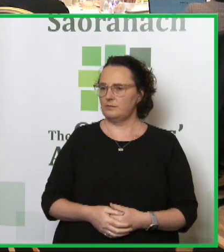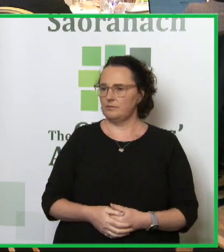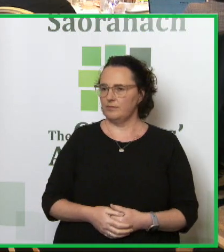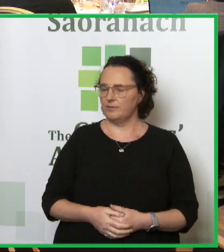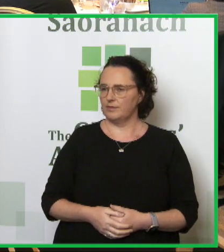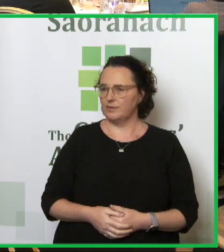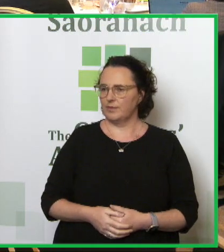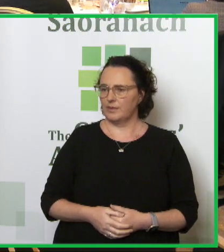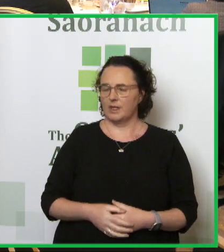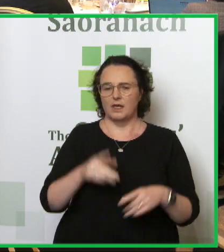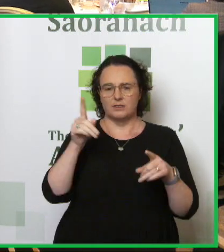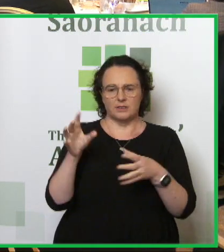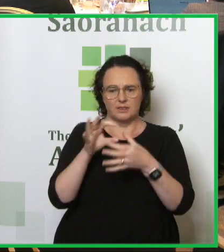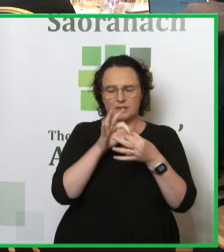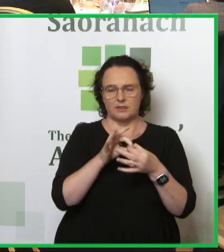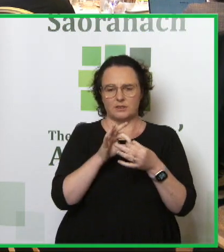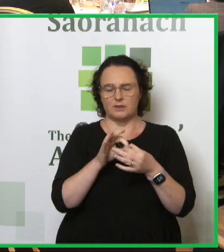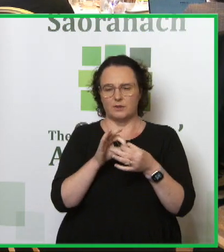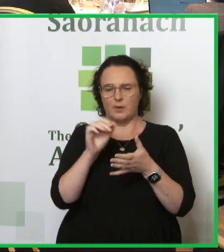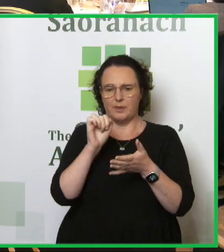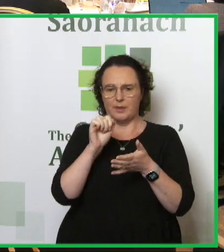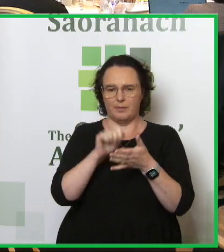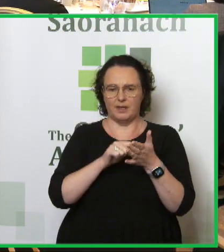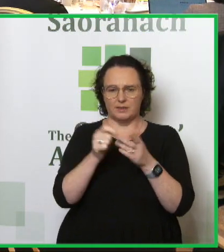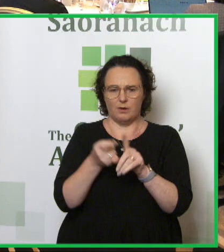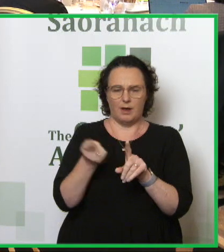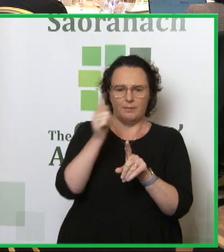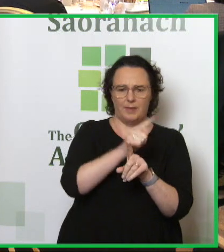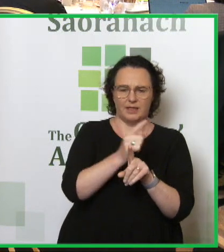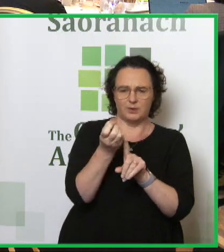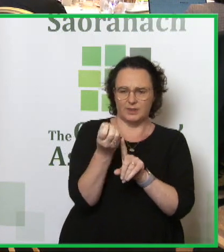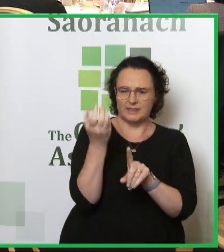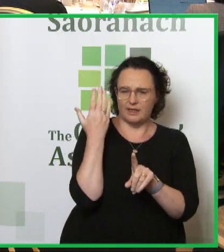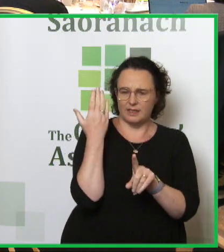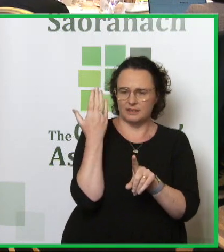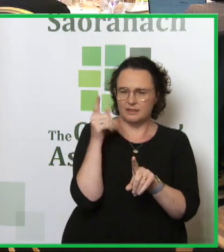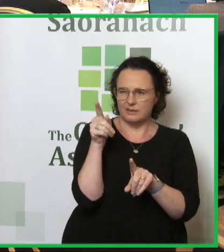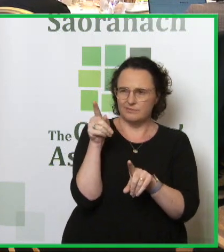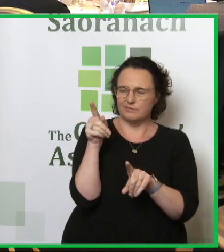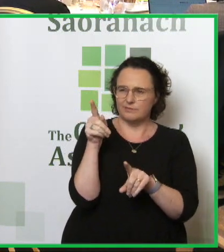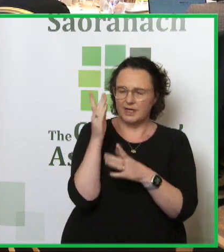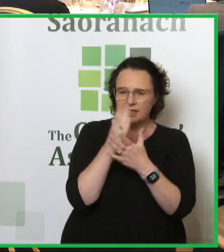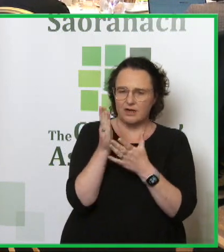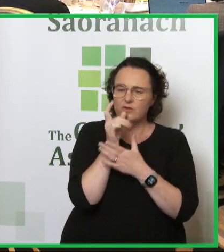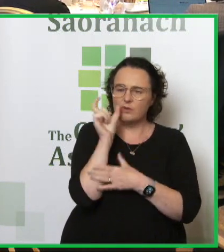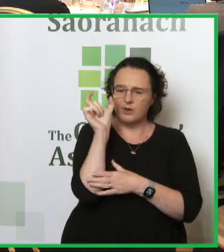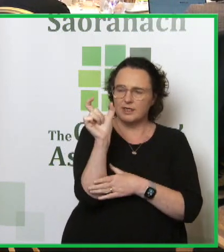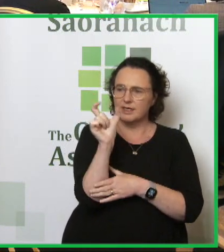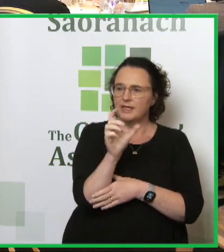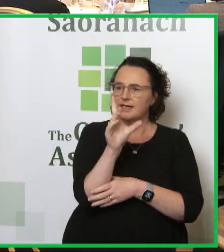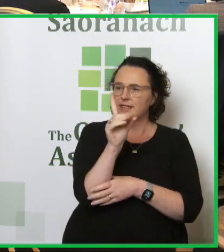Just on the ballot, if you could go back to that slide, please, Cathal, I just wanted to seek a little bit of clarification around the words. So